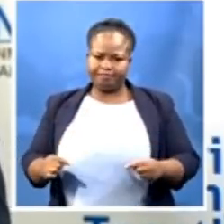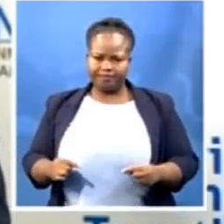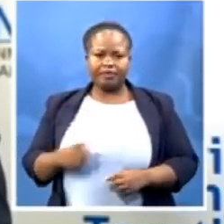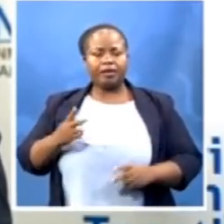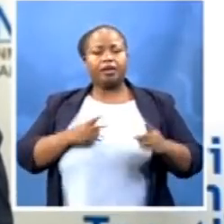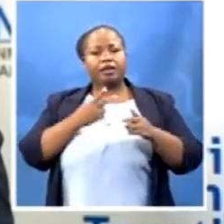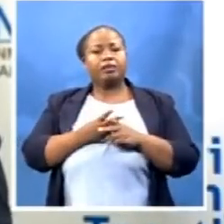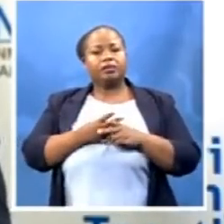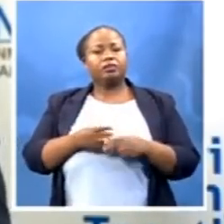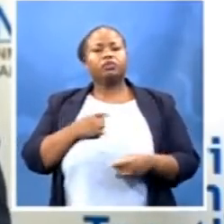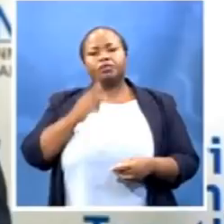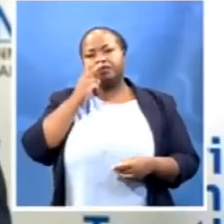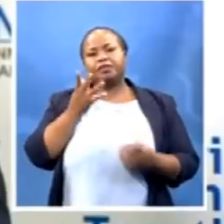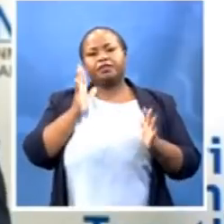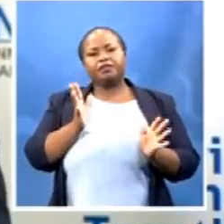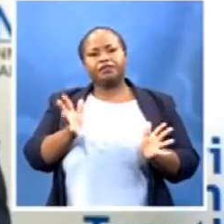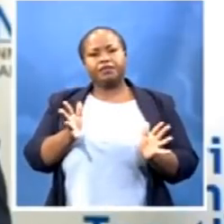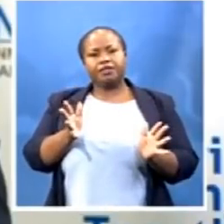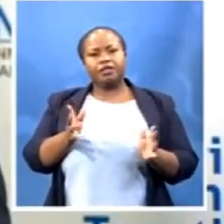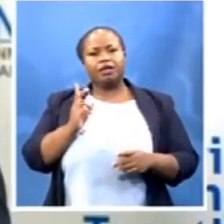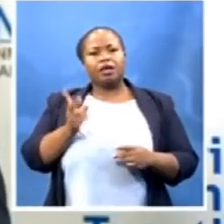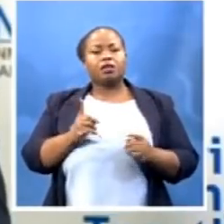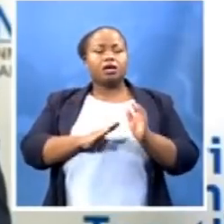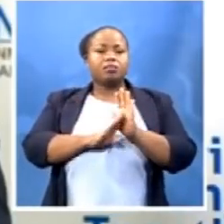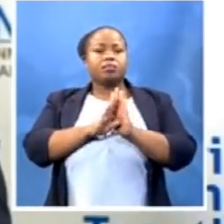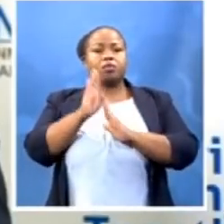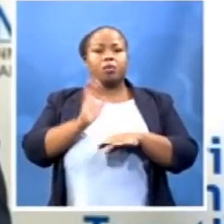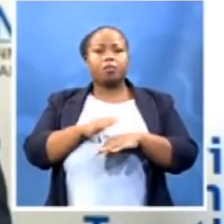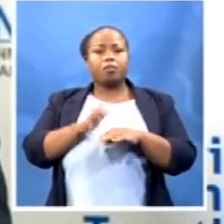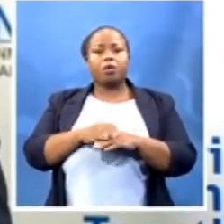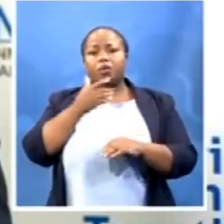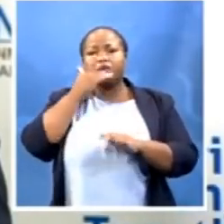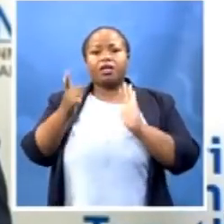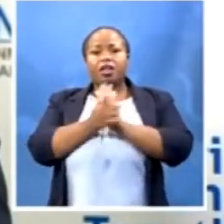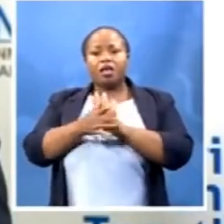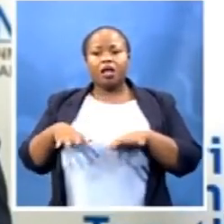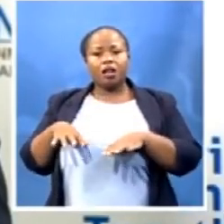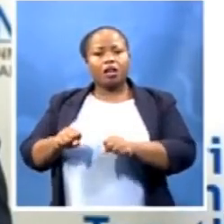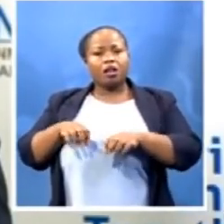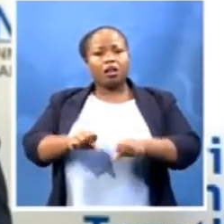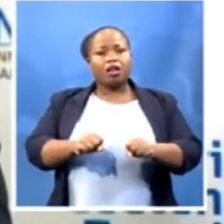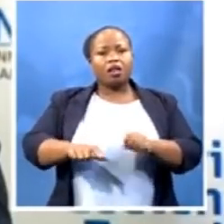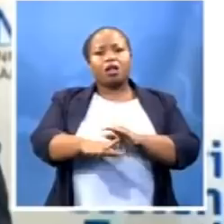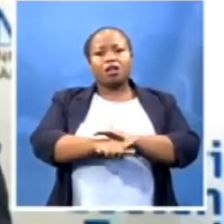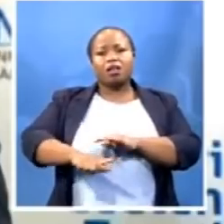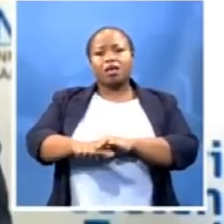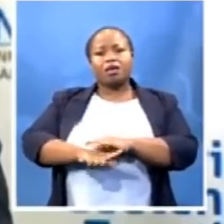concerning increase in illegal land invasions since the announcement of the lockdown by President